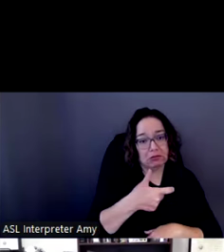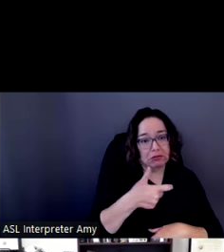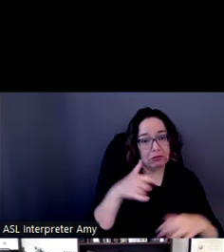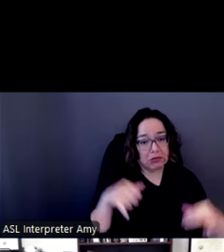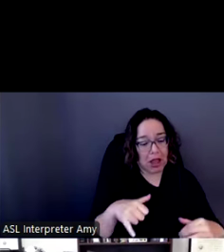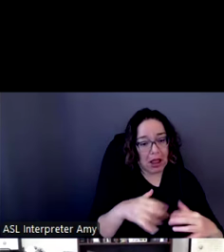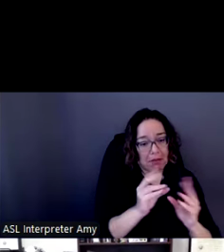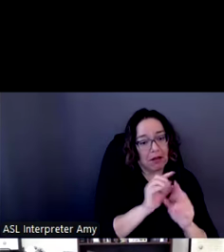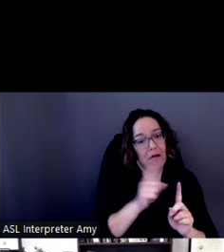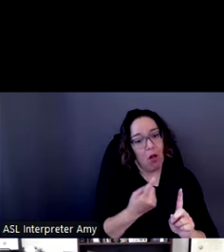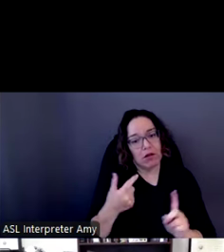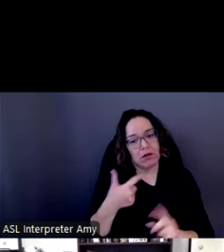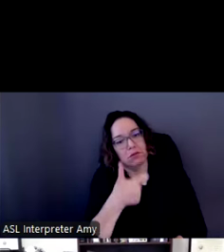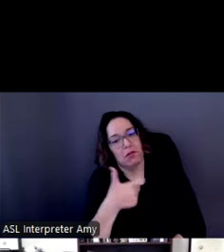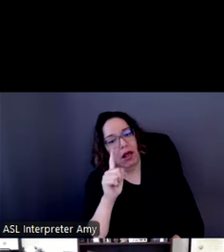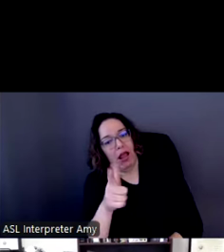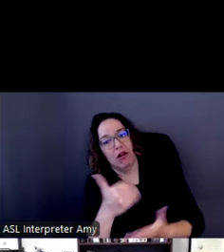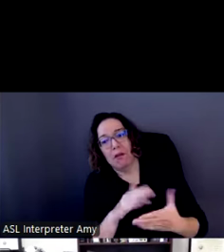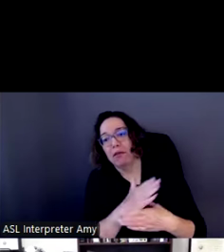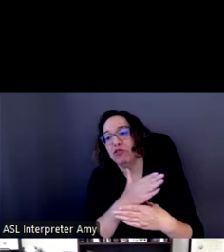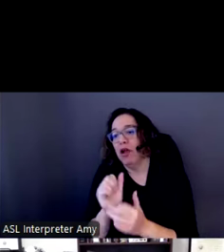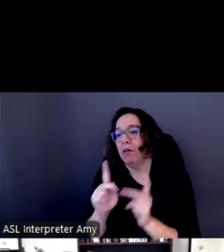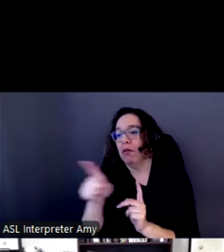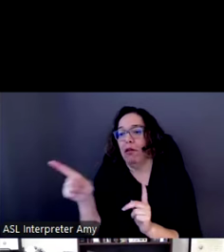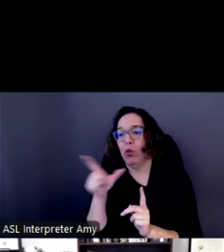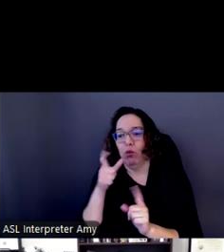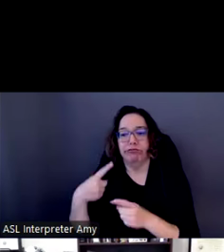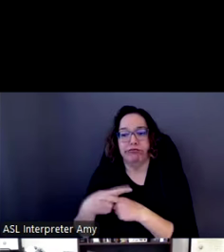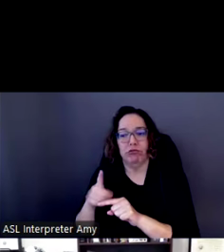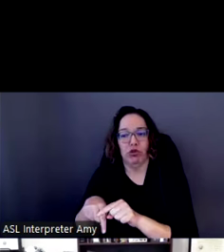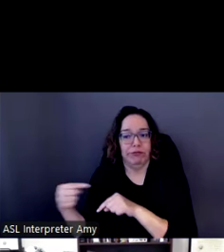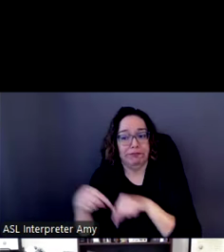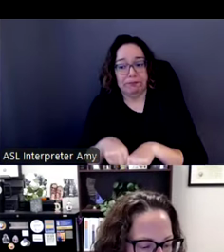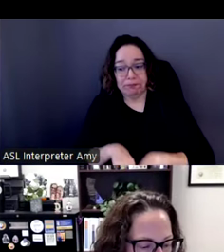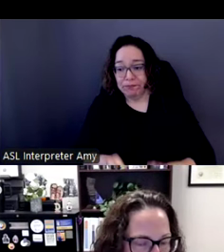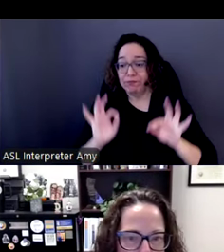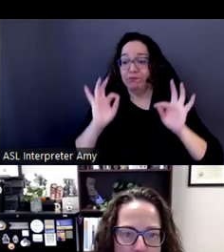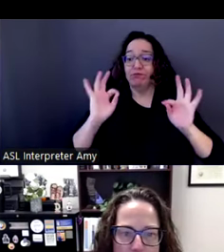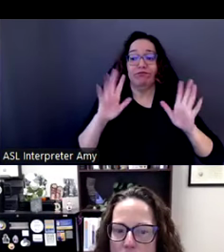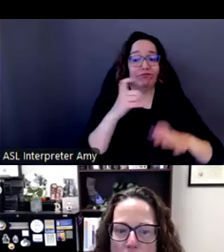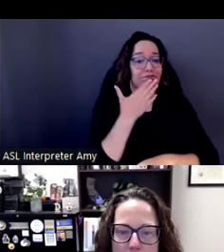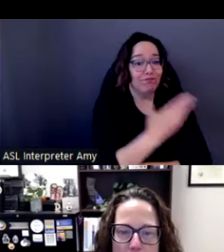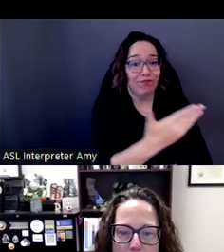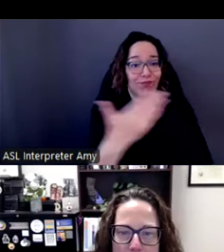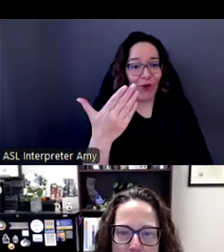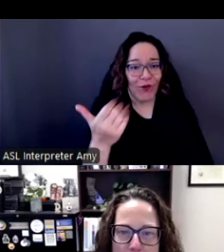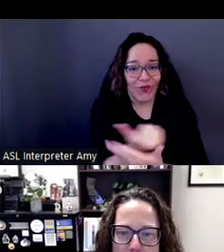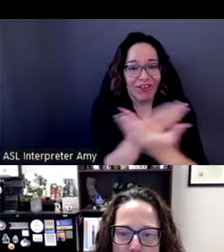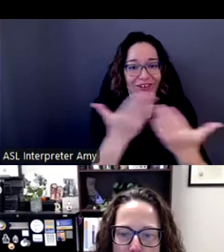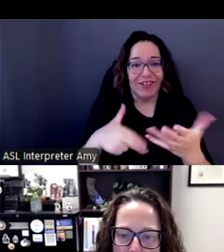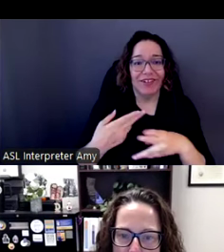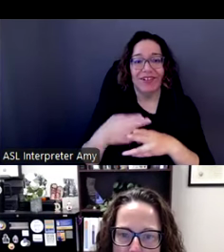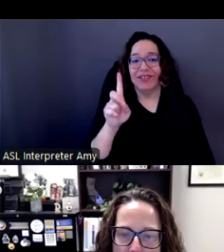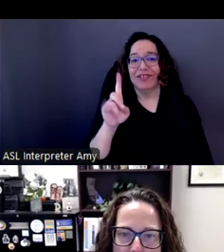on and share it with others who maybe weren't able to make it today. So, all right. So, good morning, everyone. My name is